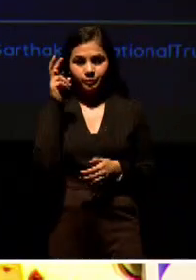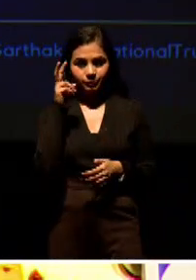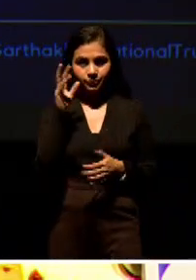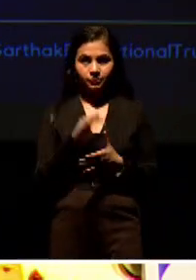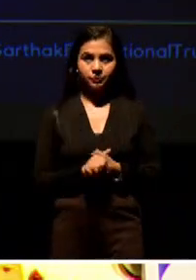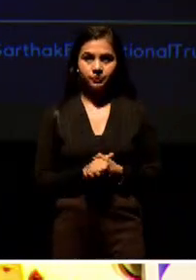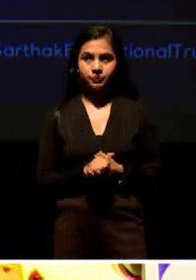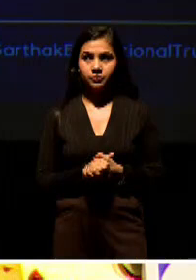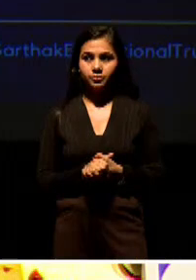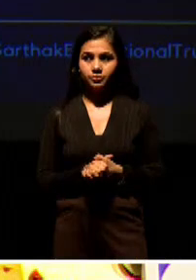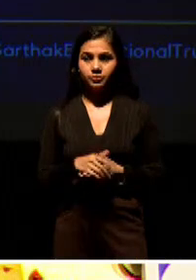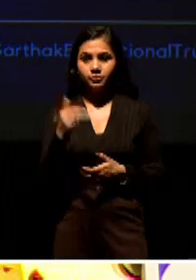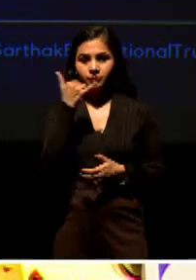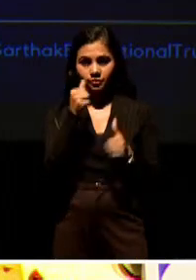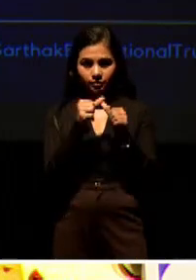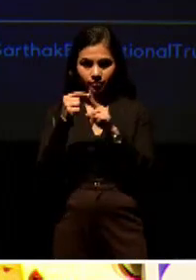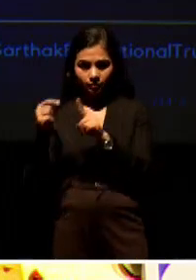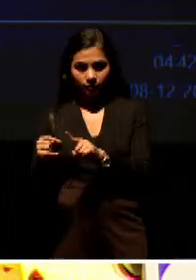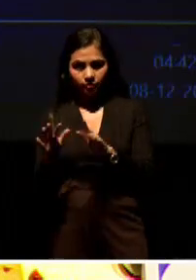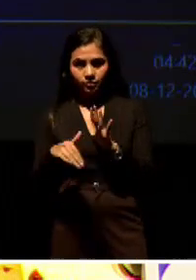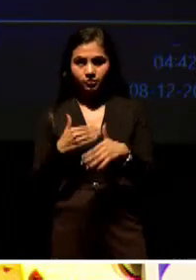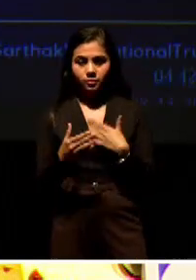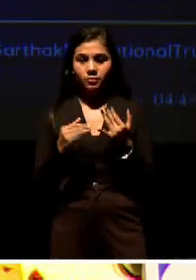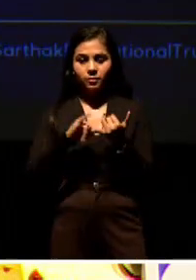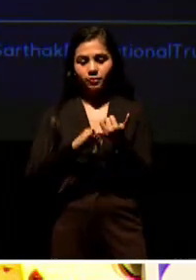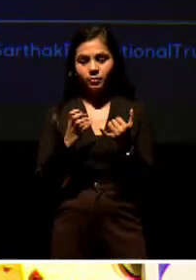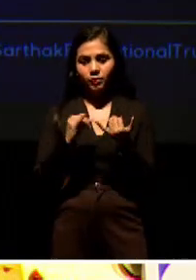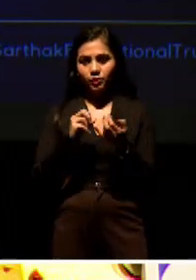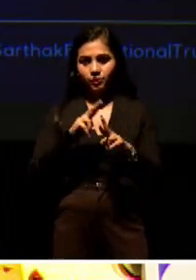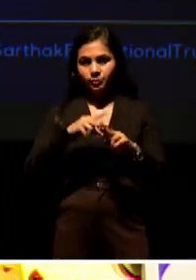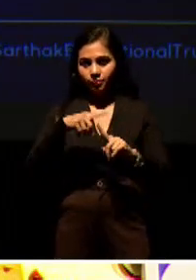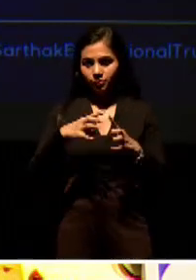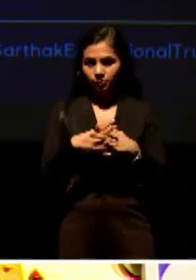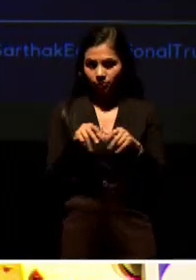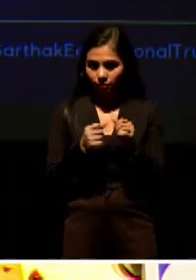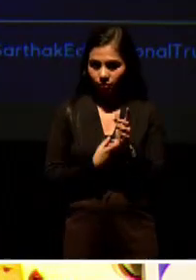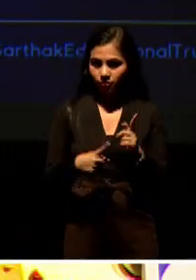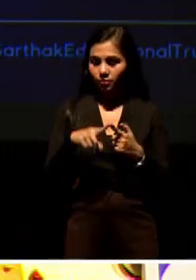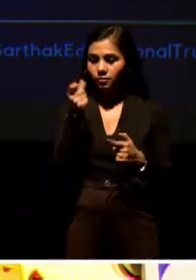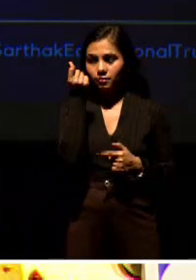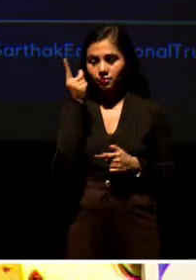of mobile apps and software. Now let's understand one thing,